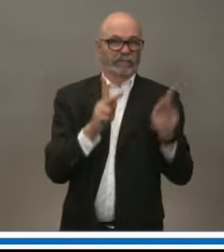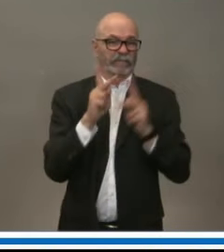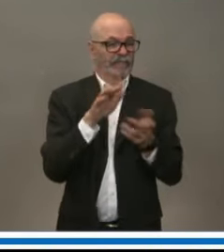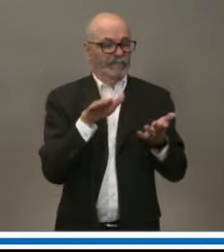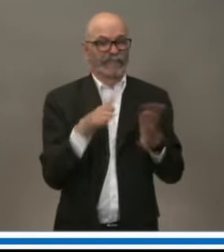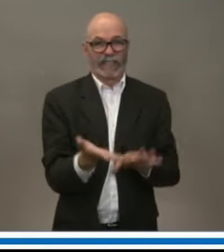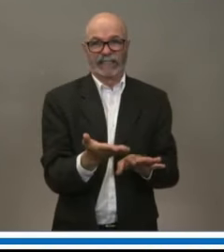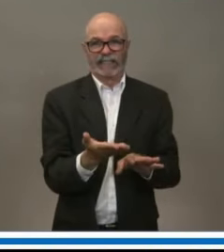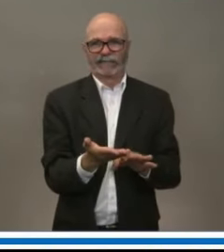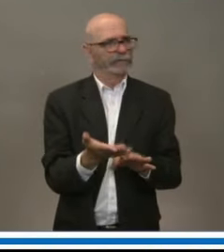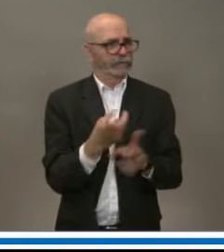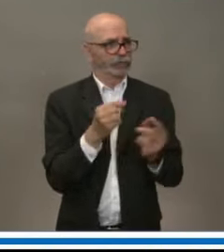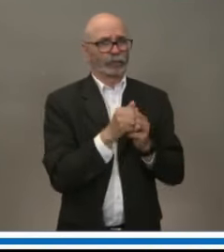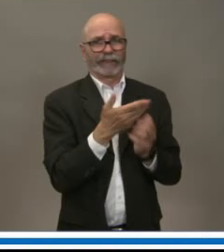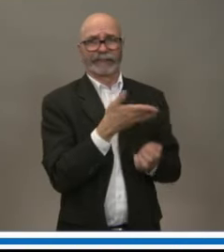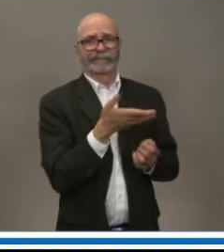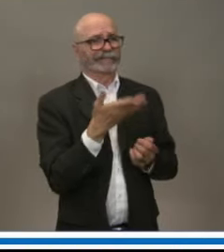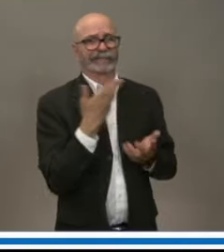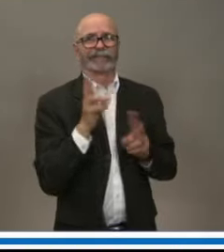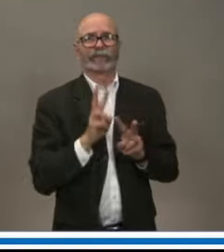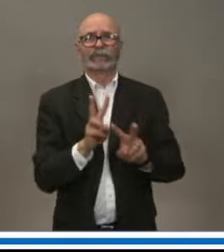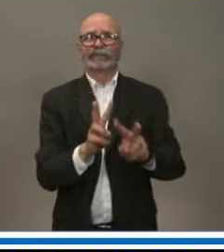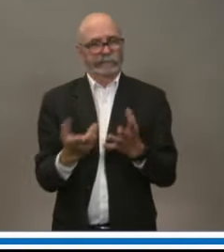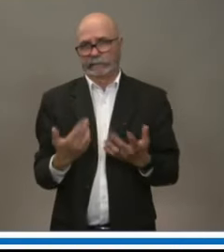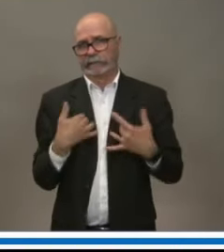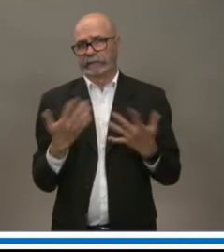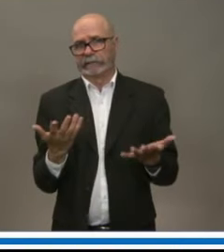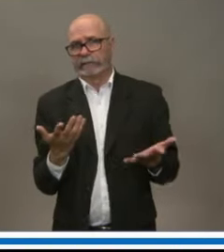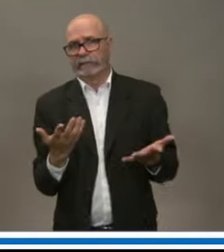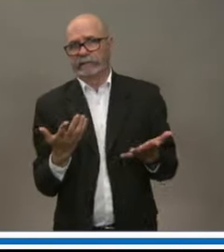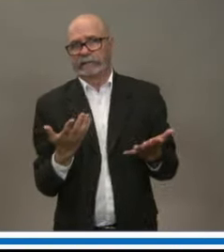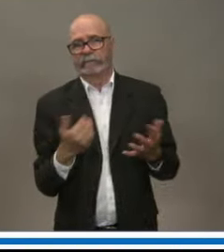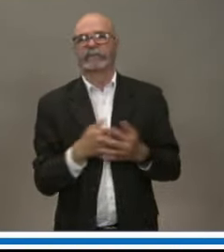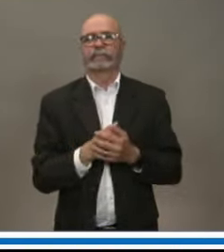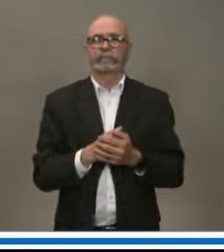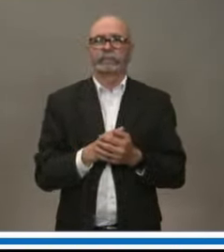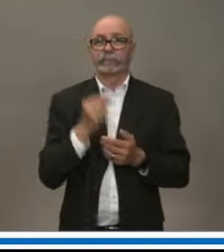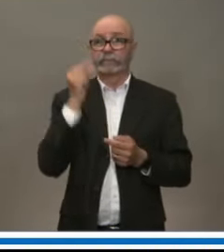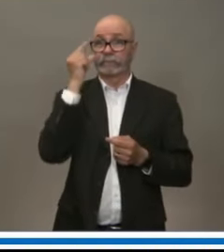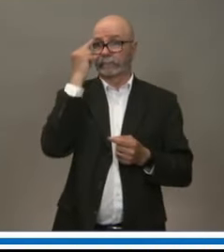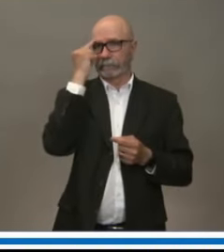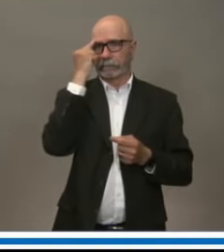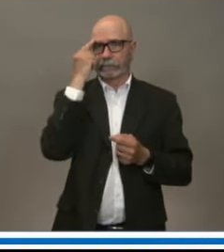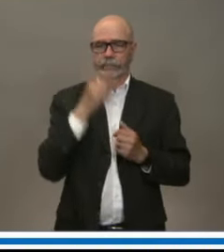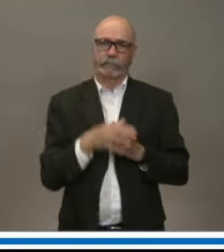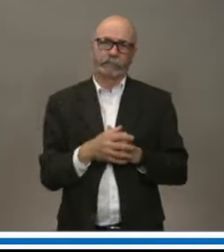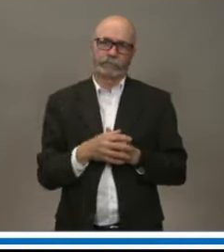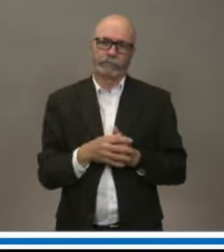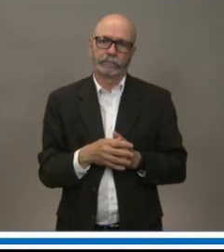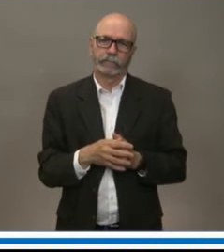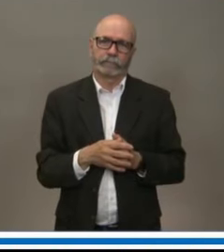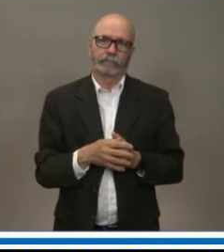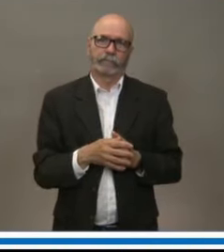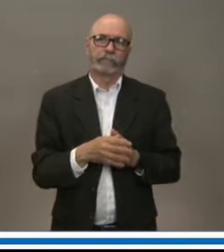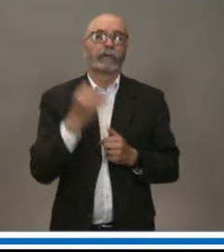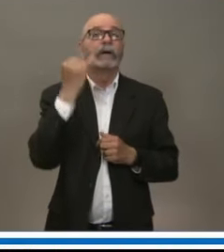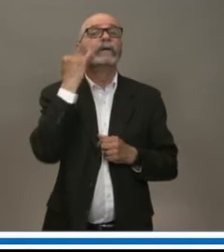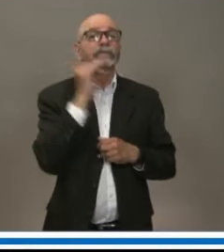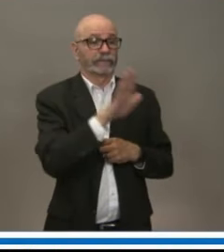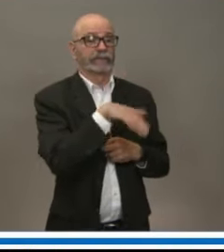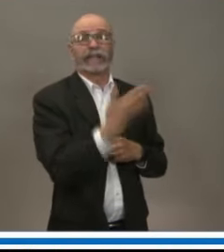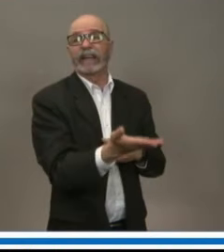practice for funerals and end-of-life ceremonies for Nova Scotians, whether it's someone who has unfortunately died from COVID or any other